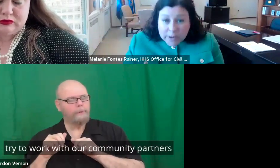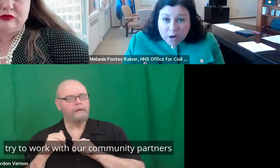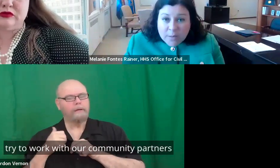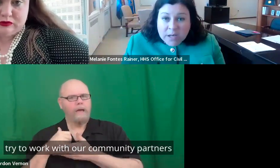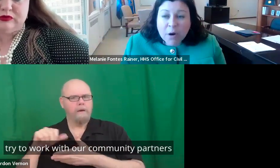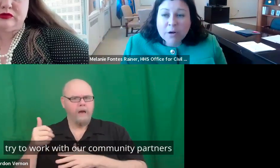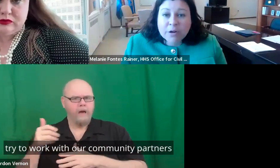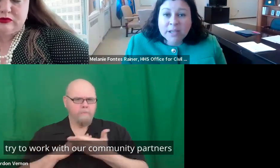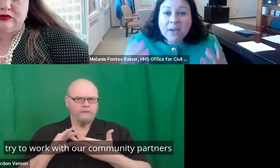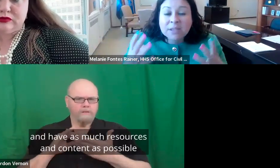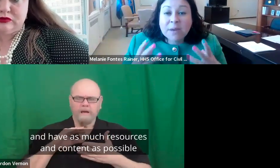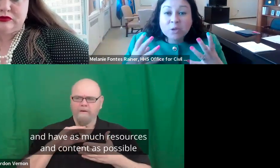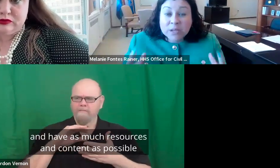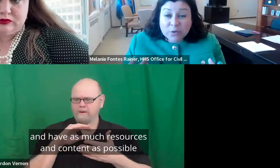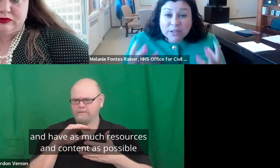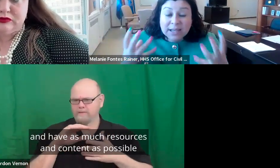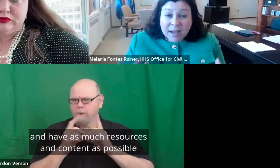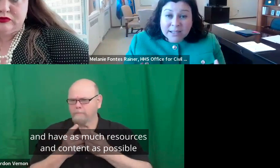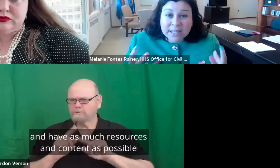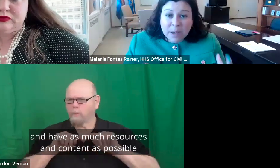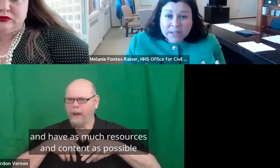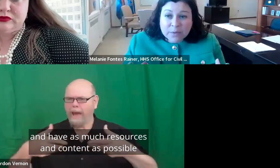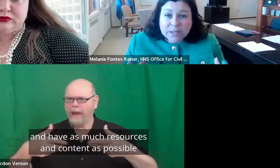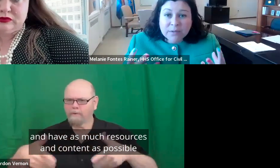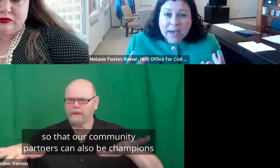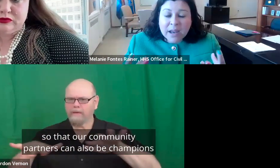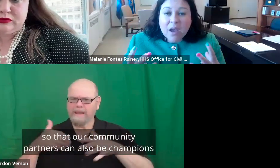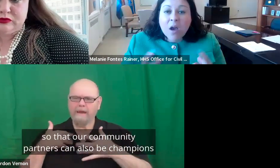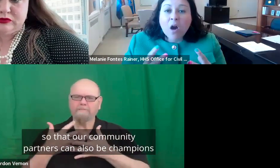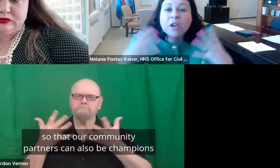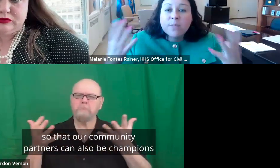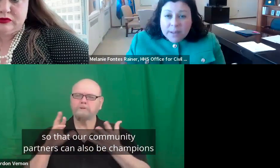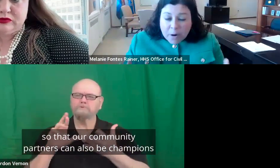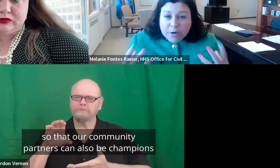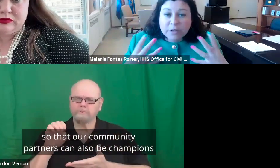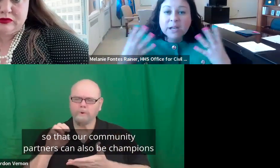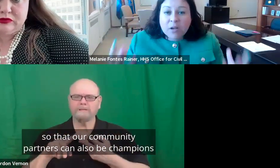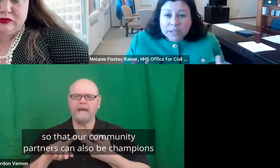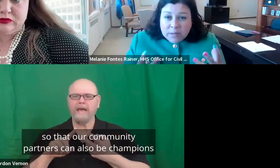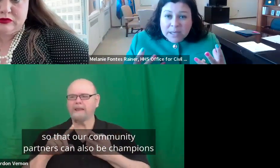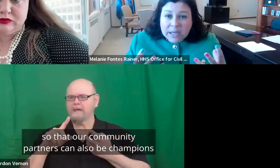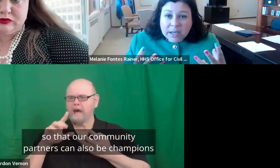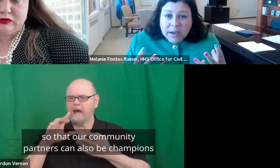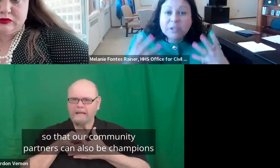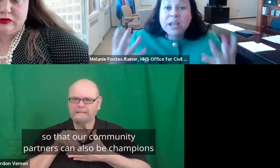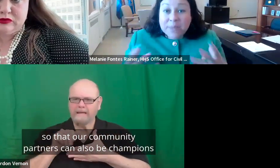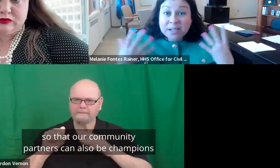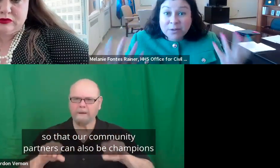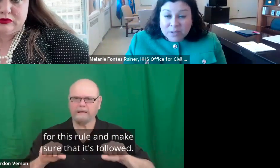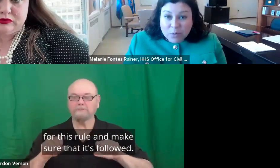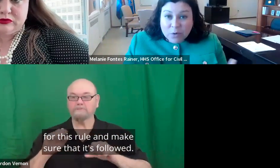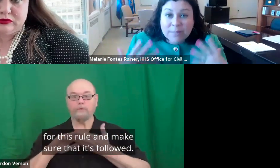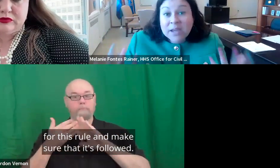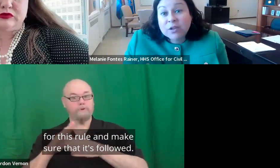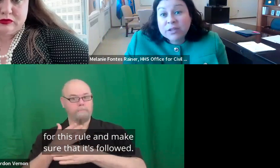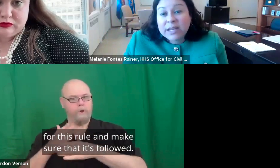try to work with our community partners and have as much resources and content as possible so that our community partners can also be champions